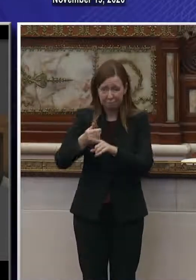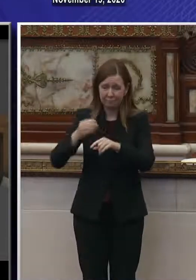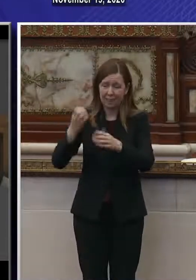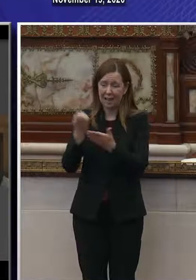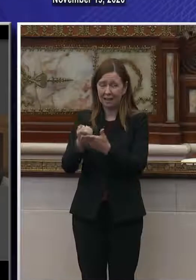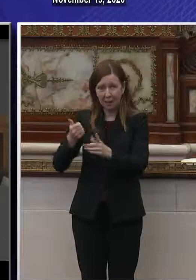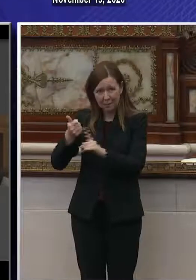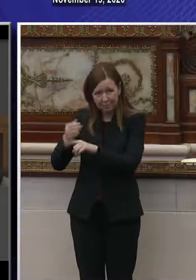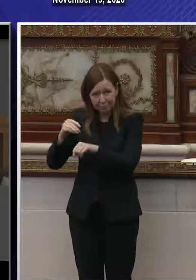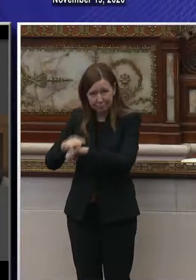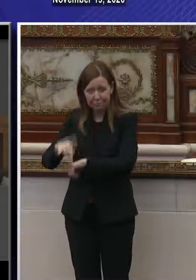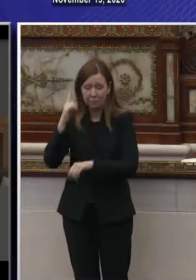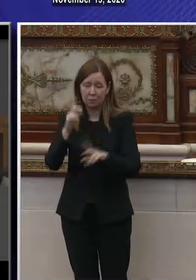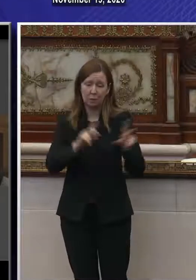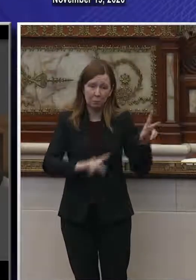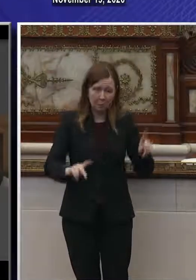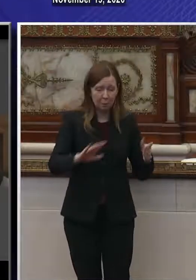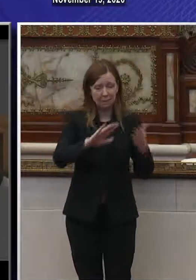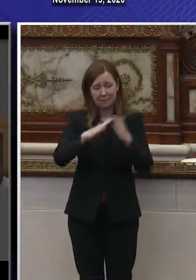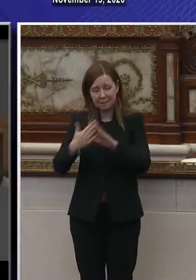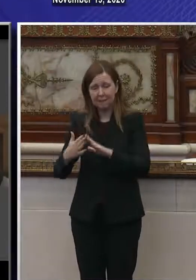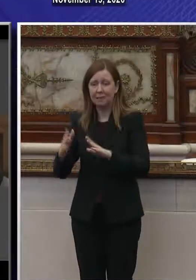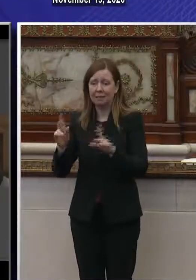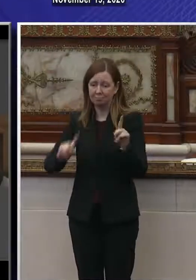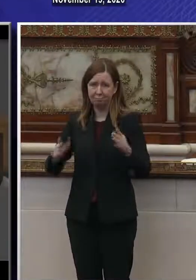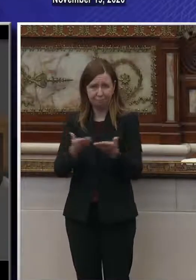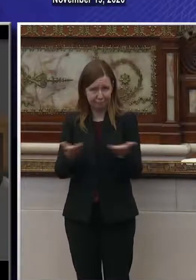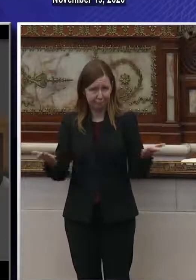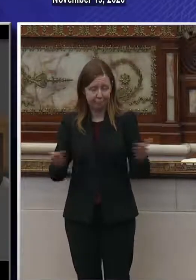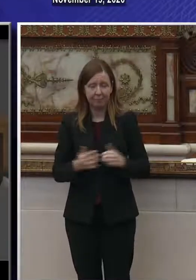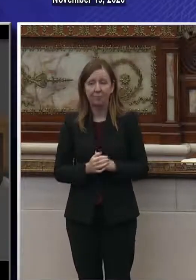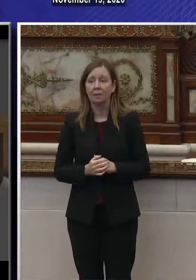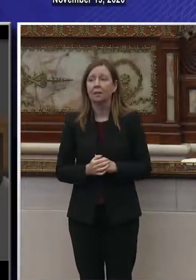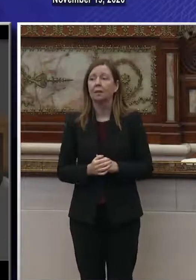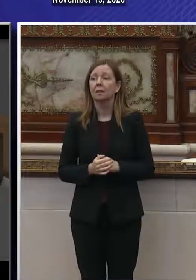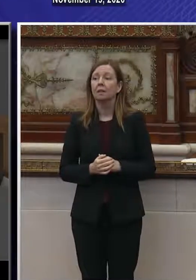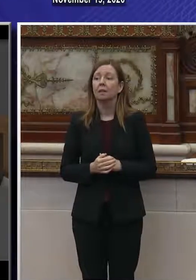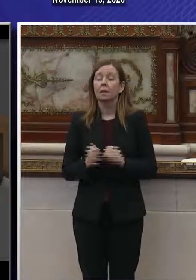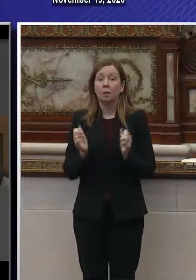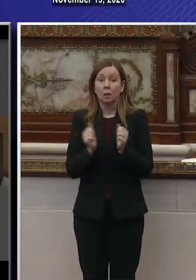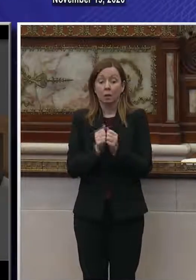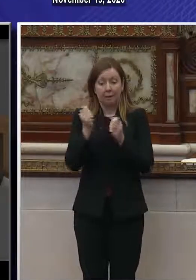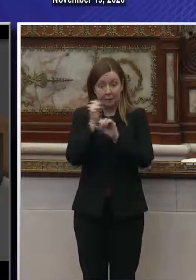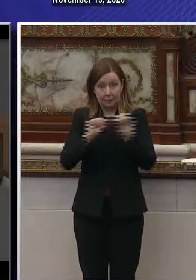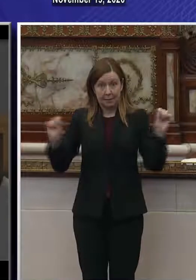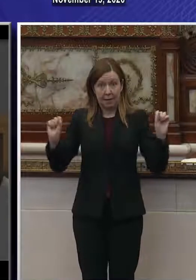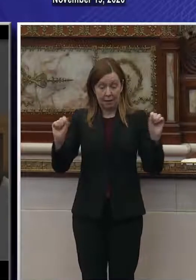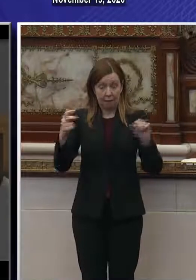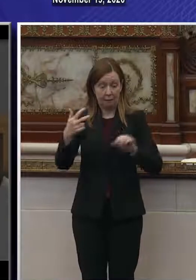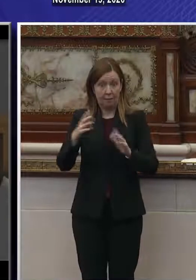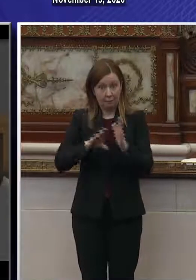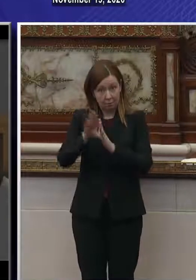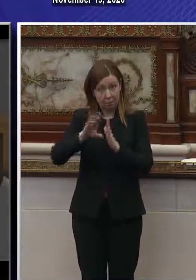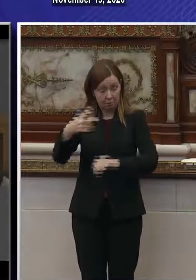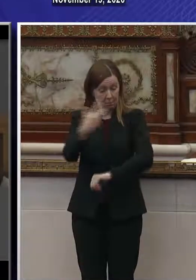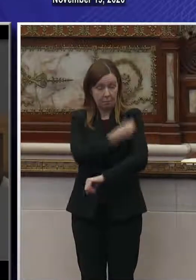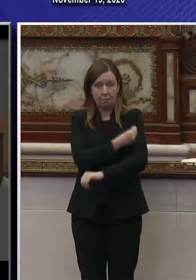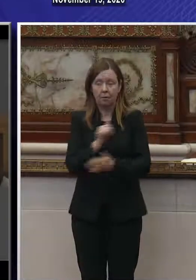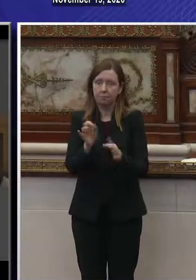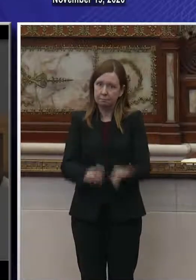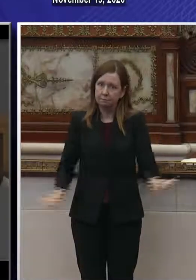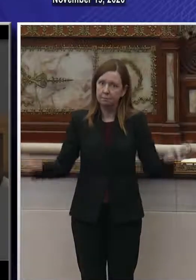for individuals. Immunization with a safe and effective COVID-19 vaccine is a critical component to the